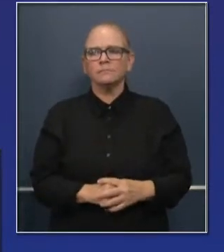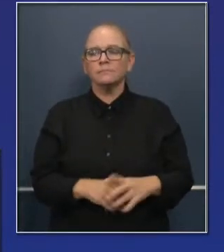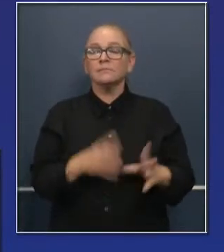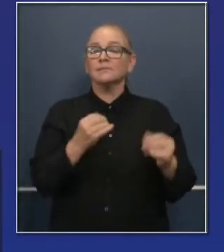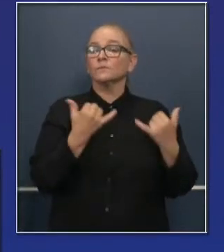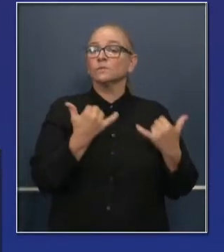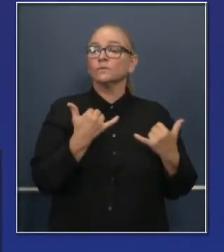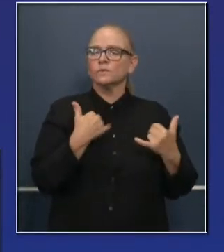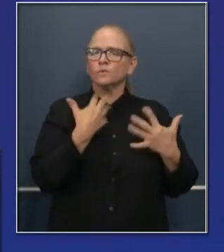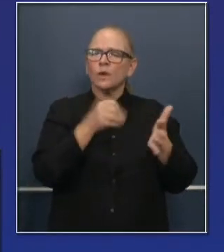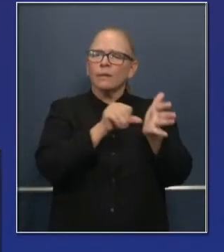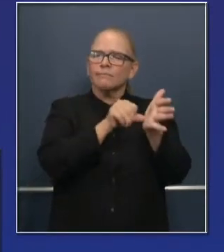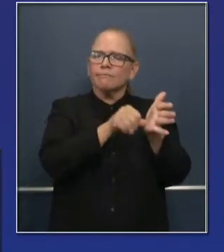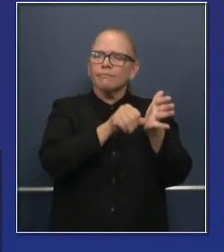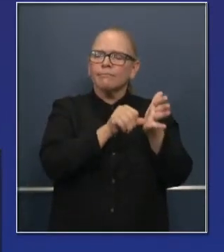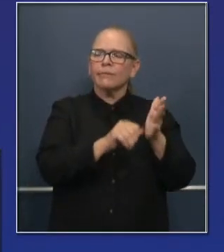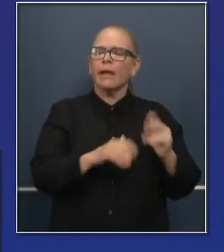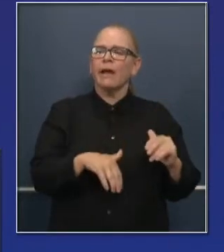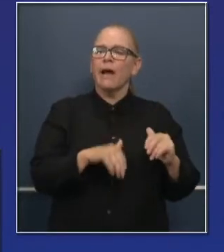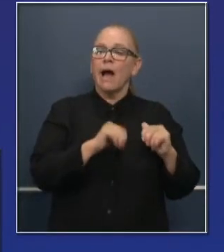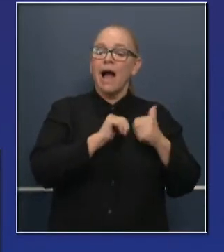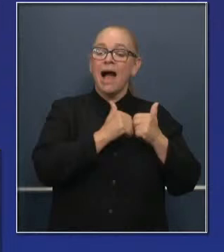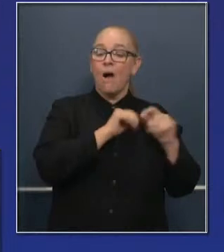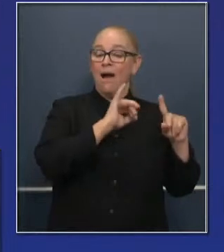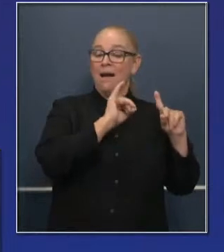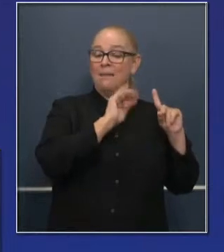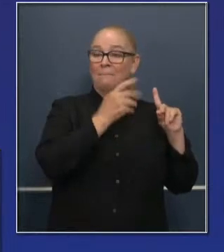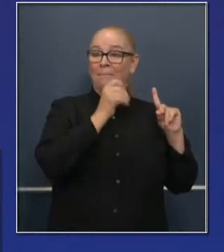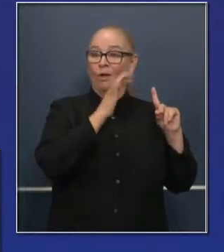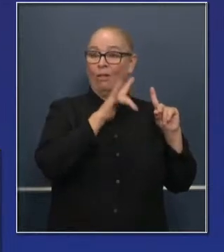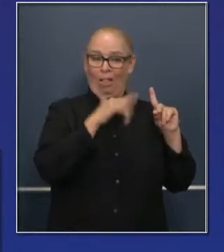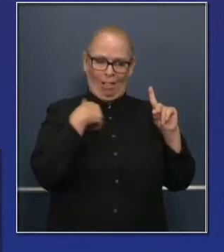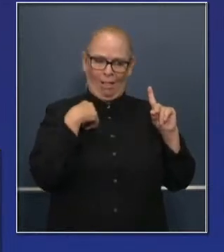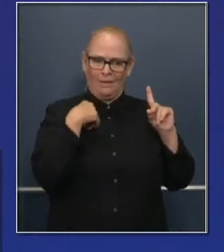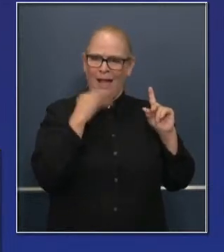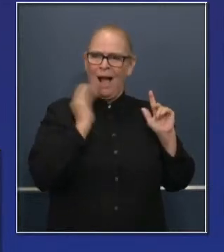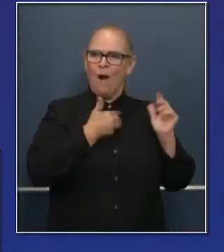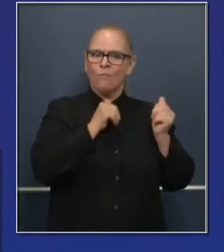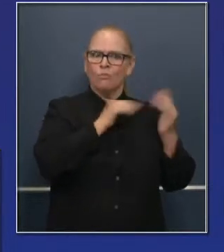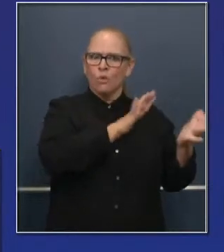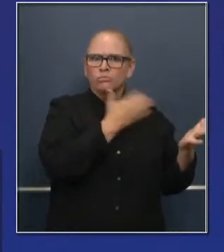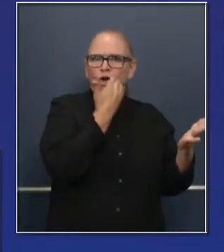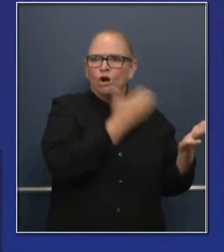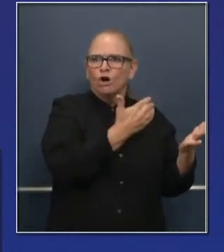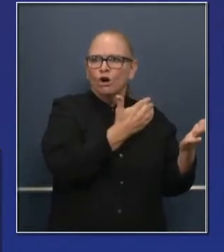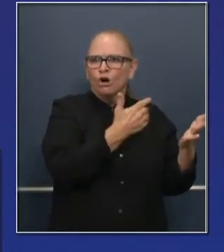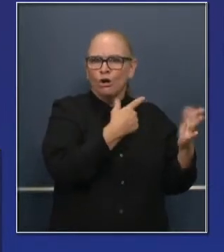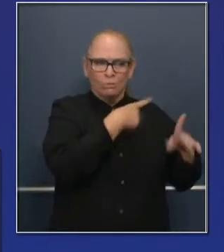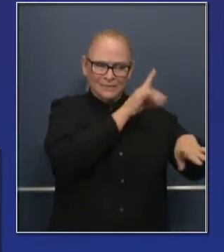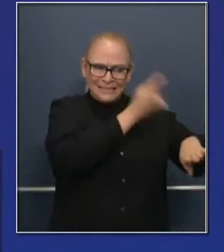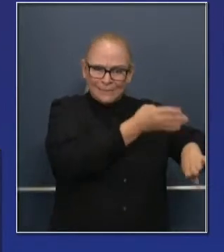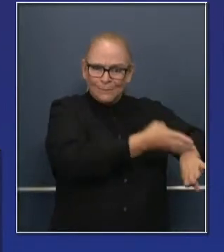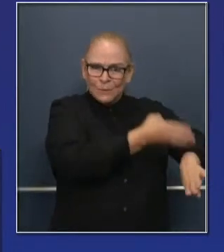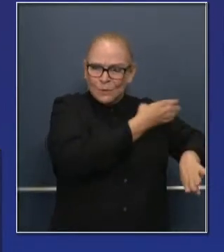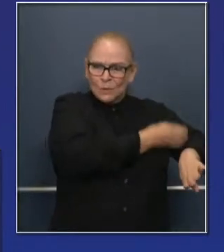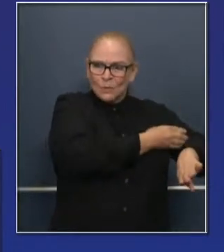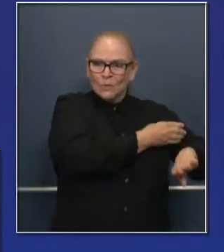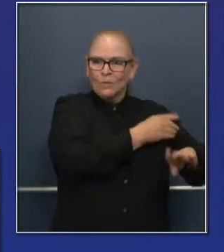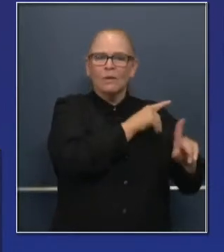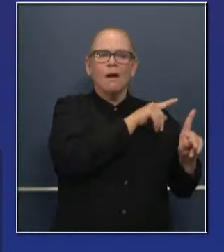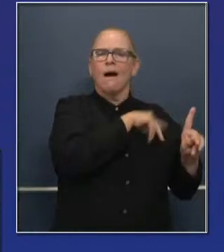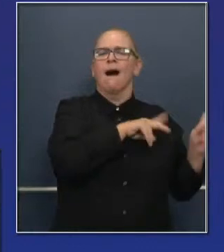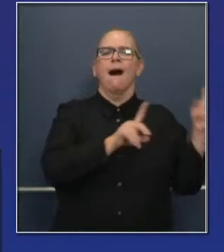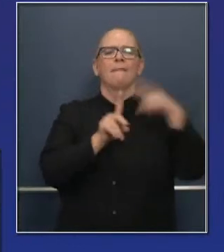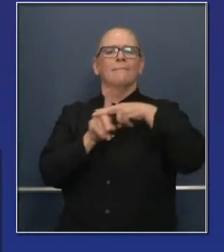took in Imperial County, recognizing, again, good enough never is, recognizing, as I do, as we do, that